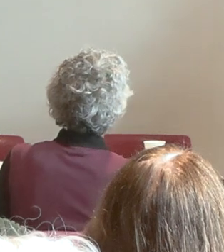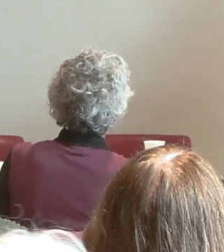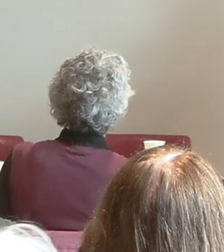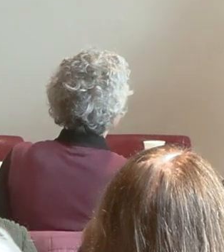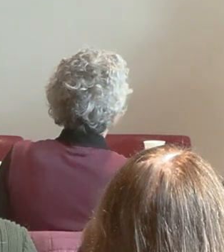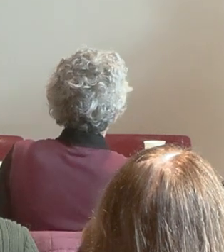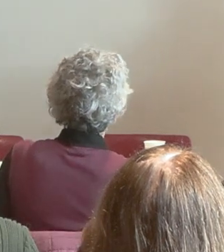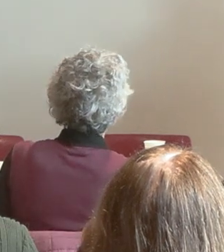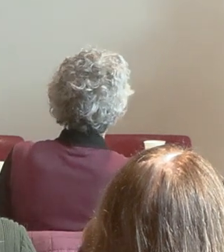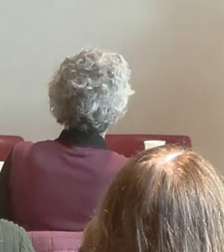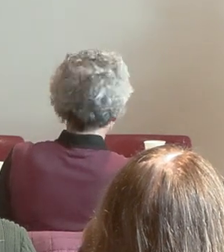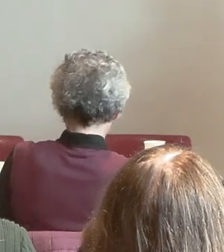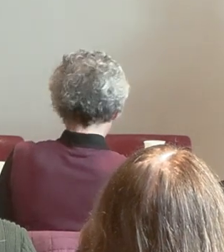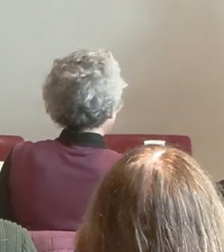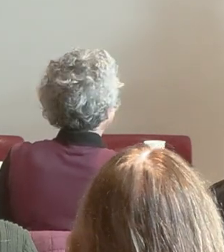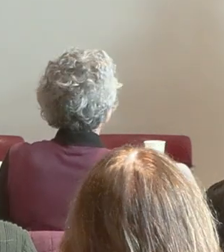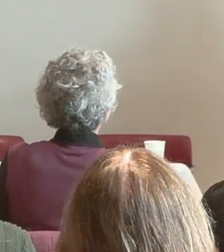Hi, everybody.